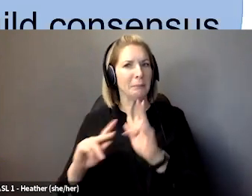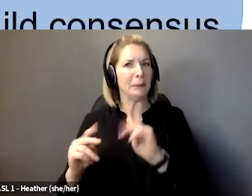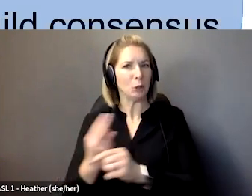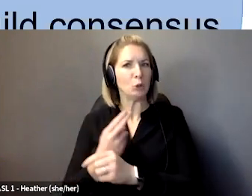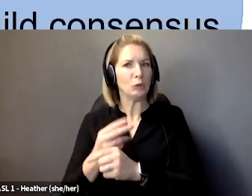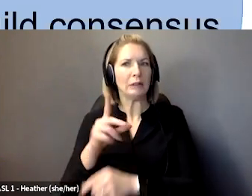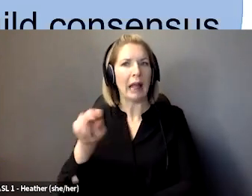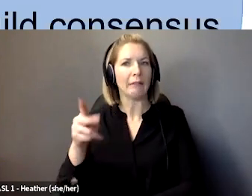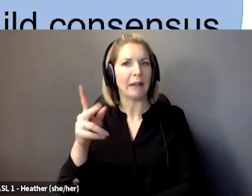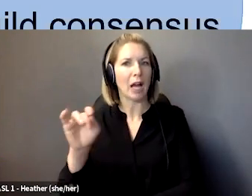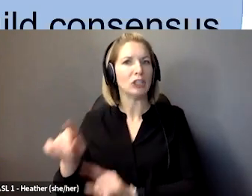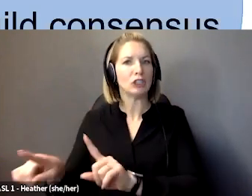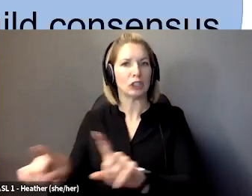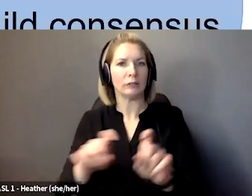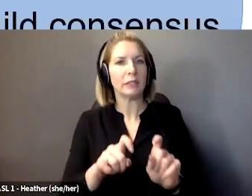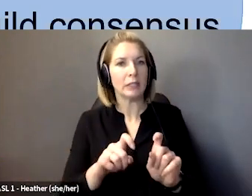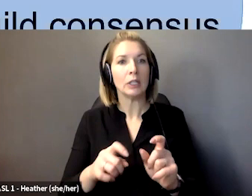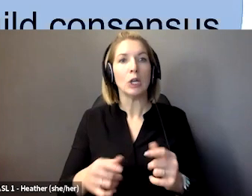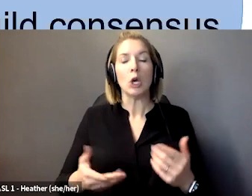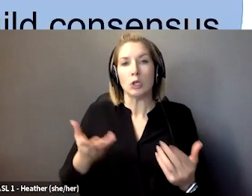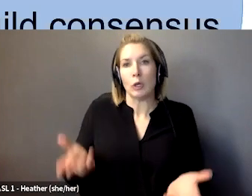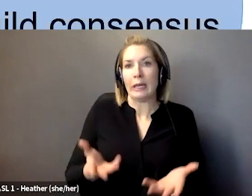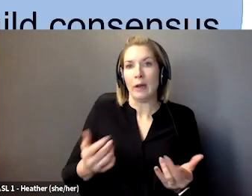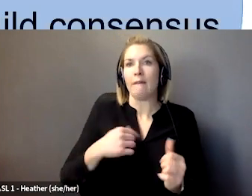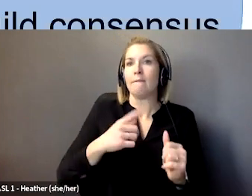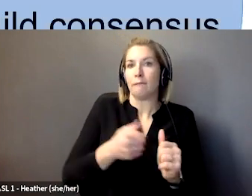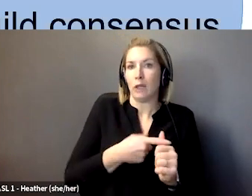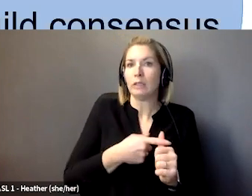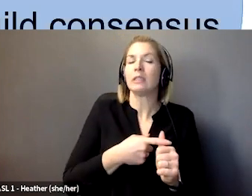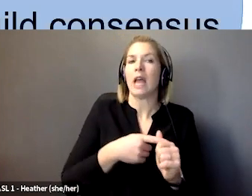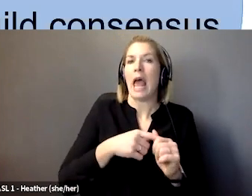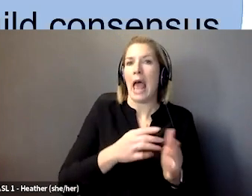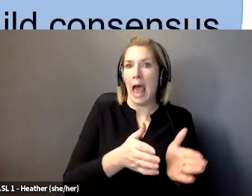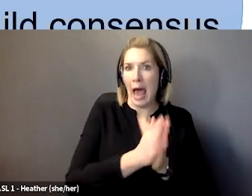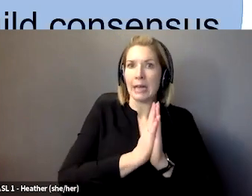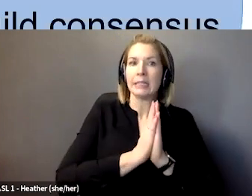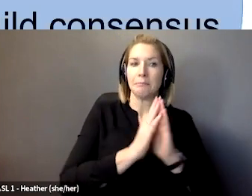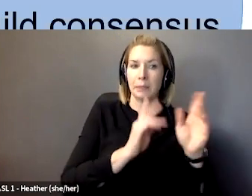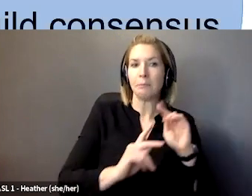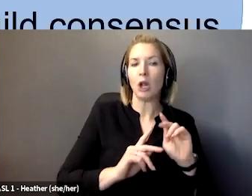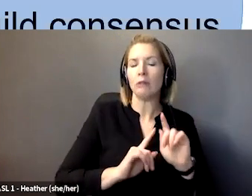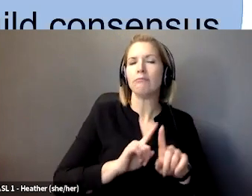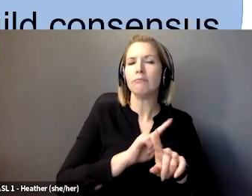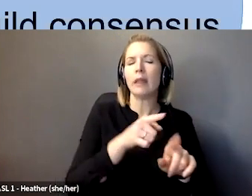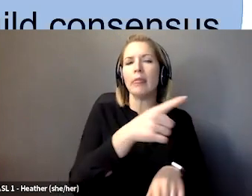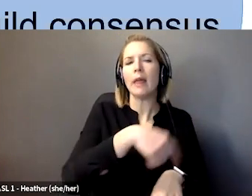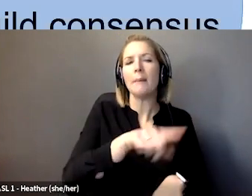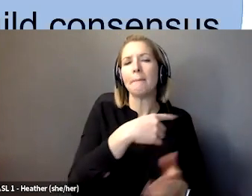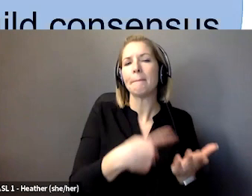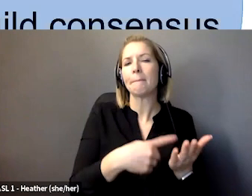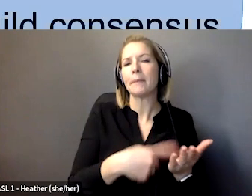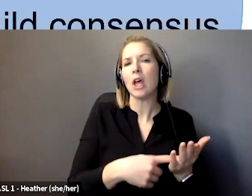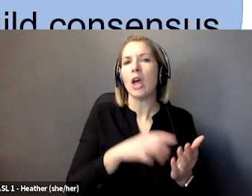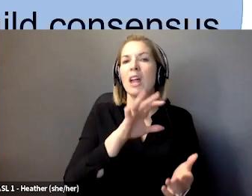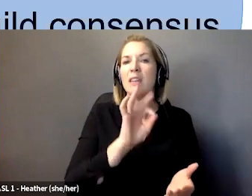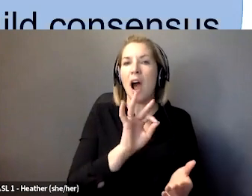survey spaced about 6 months apart. In the first round, we asked participants to discuss the impacts of the 9